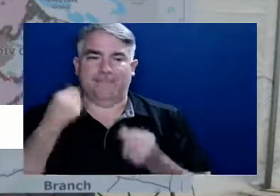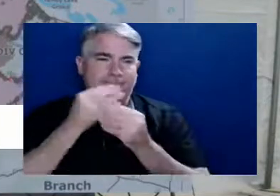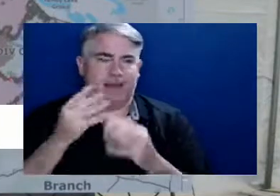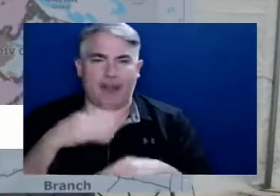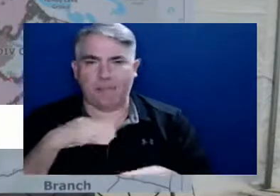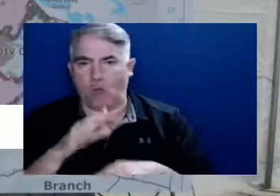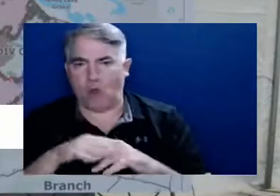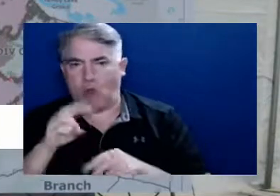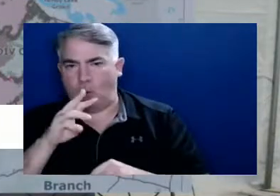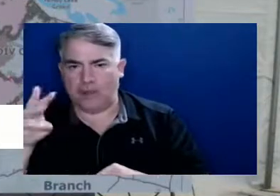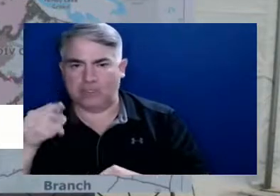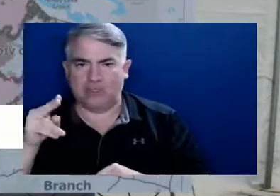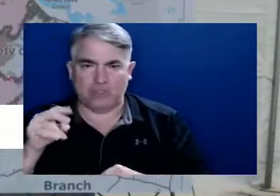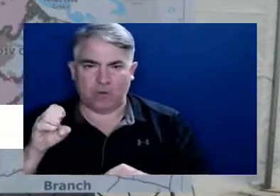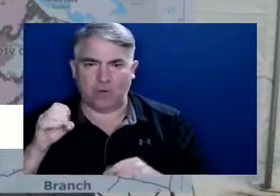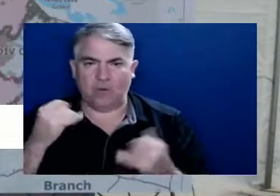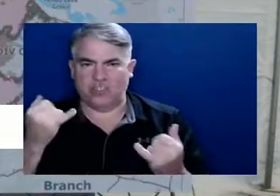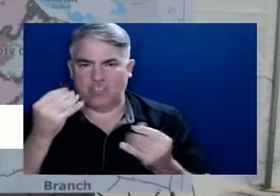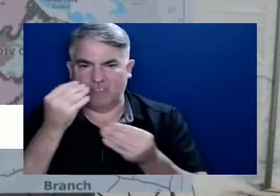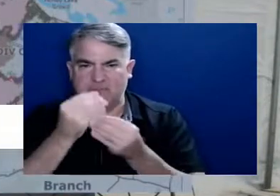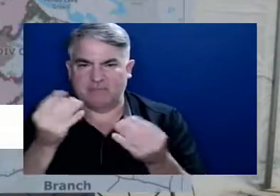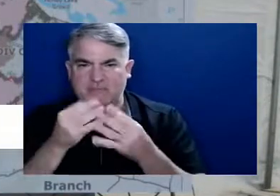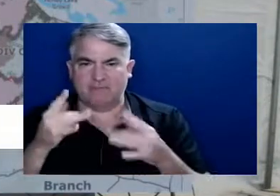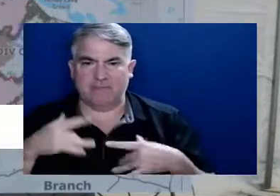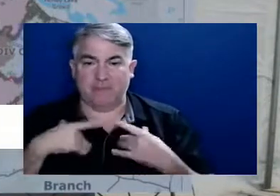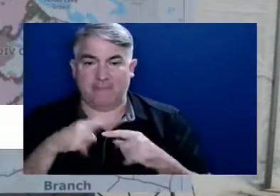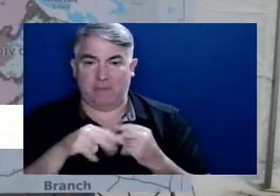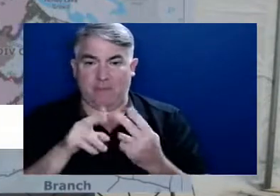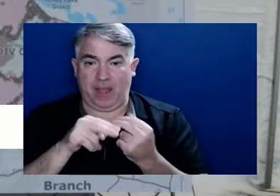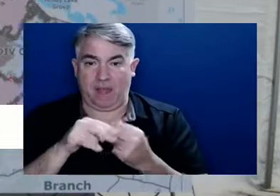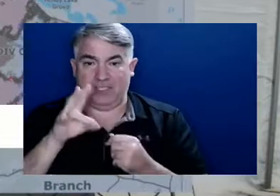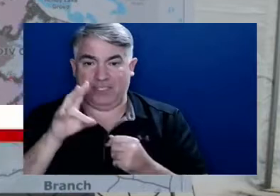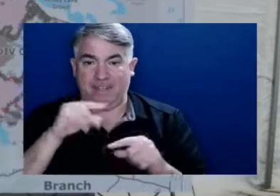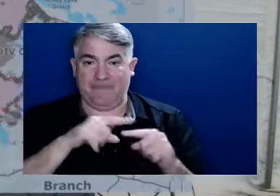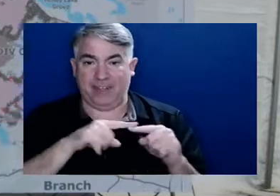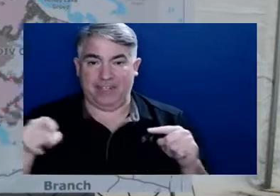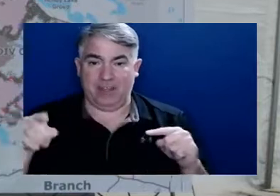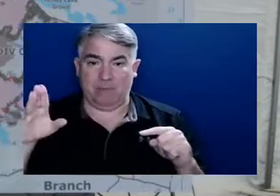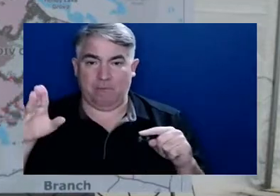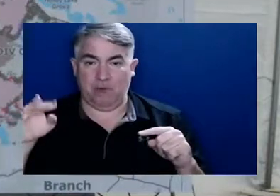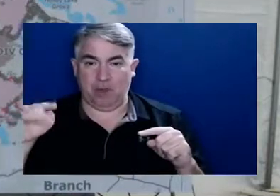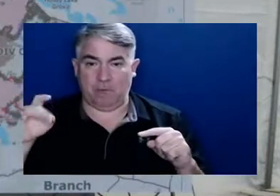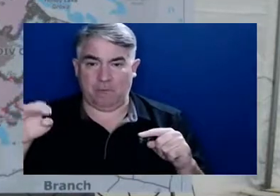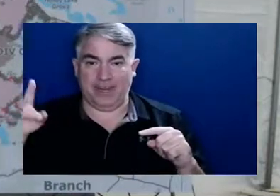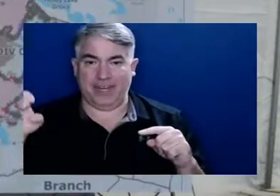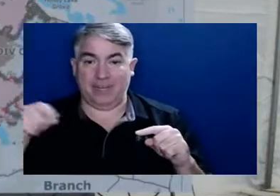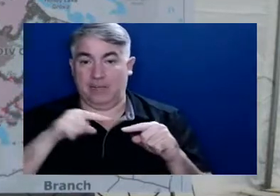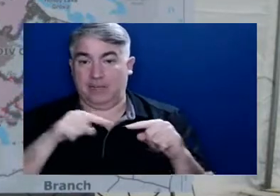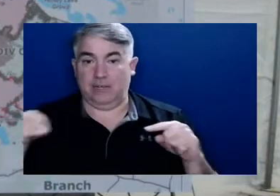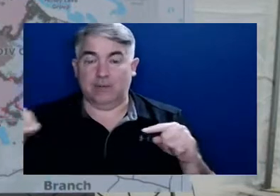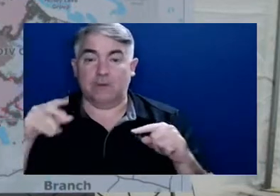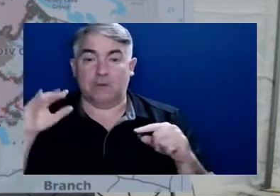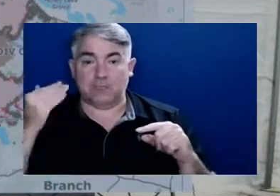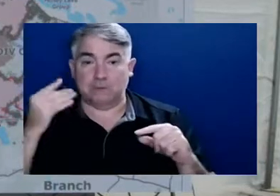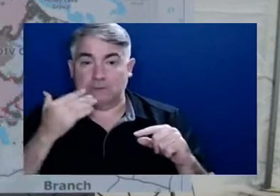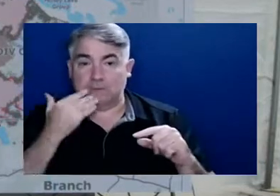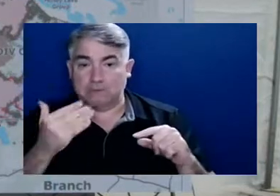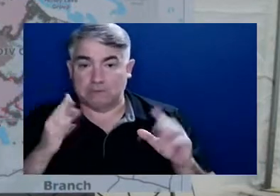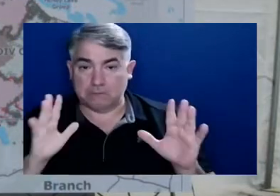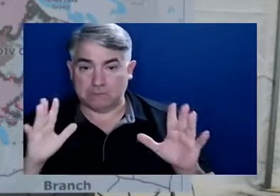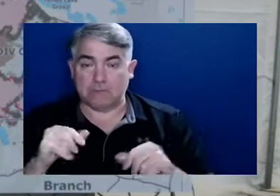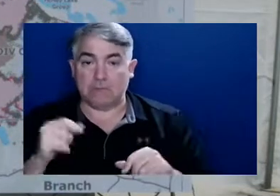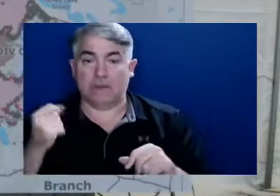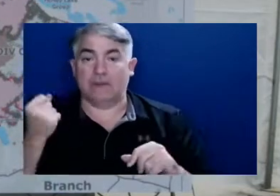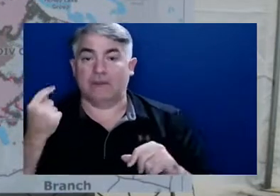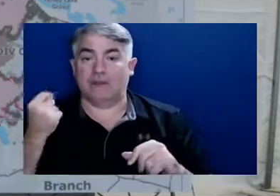basically from Highway 70 to Butte Meadows, that's branch 1, 5, and 7. They're looking very, very good. Patrol mop up, no smokes in the